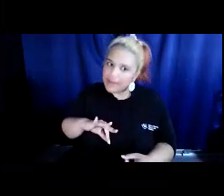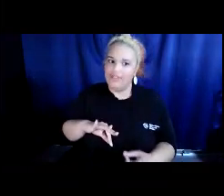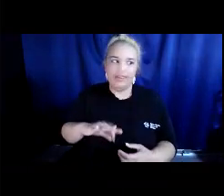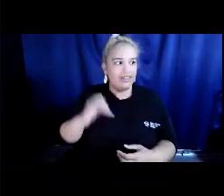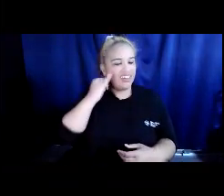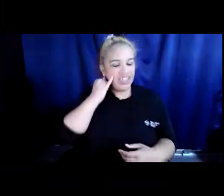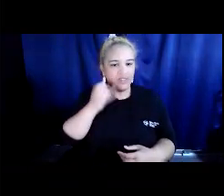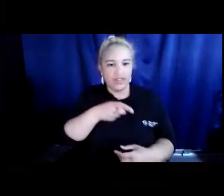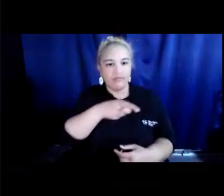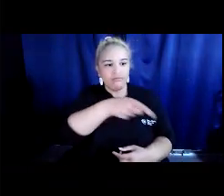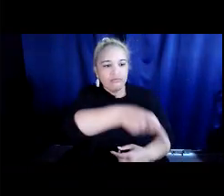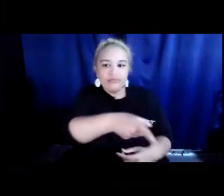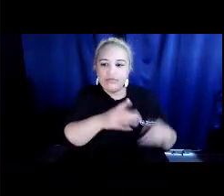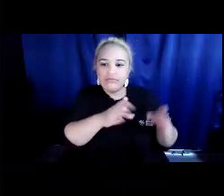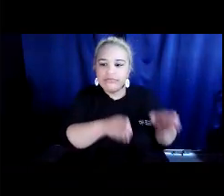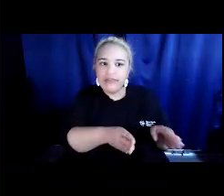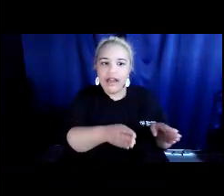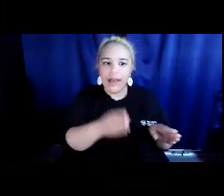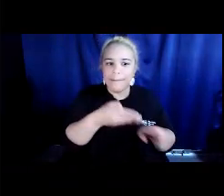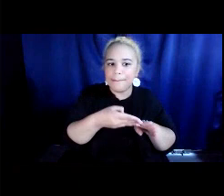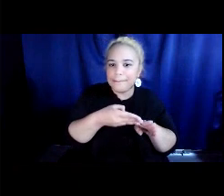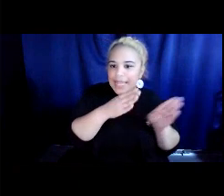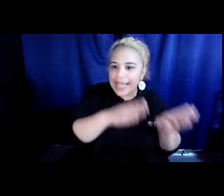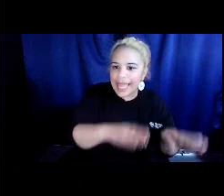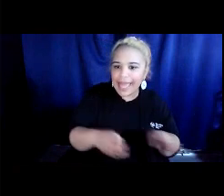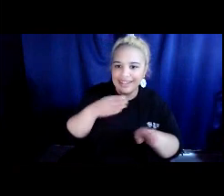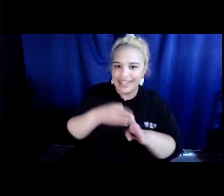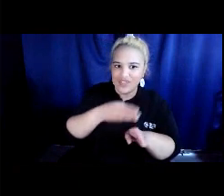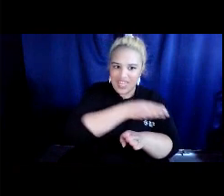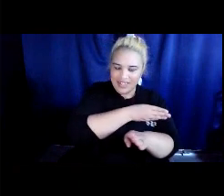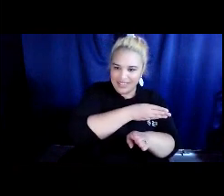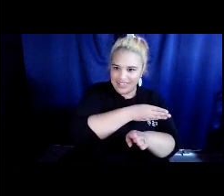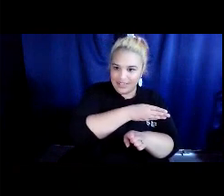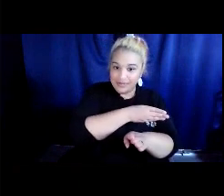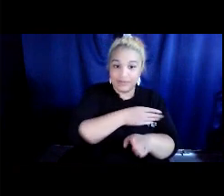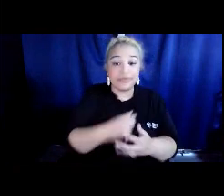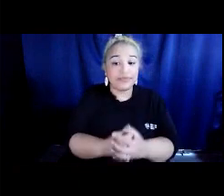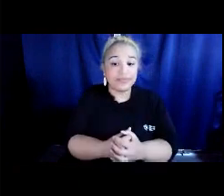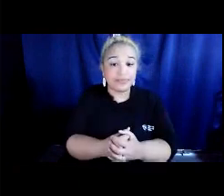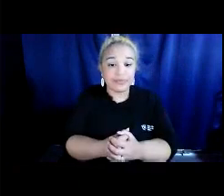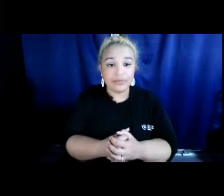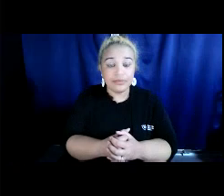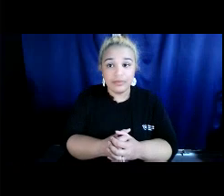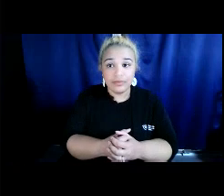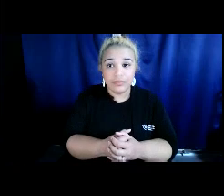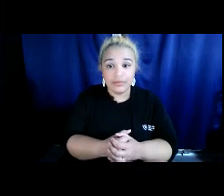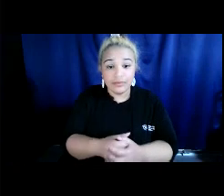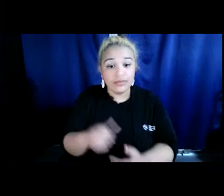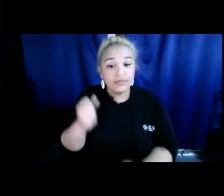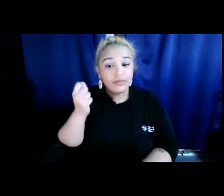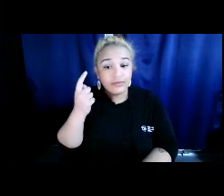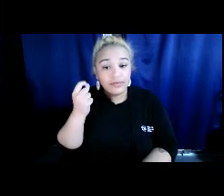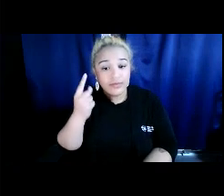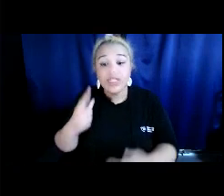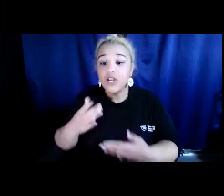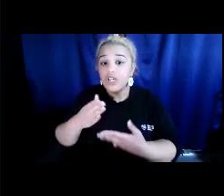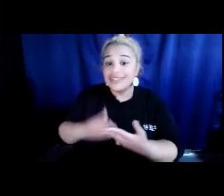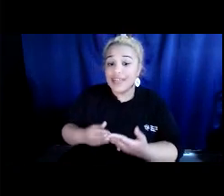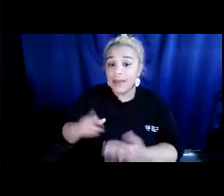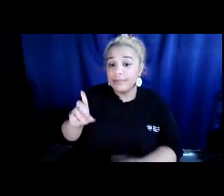includes those with sensory processing disabilities or other conditions where sensory symptoms are impacted.